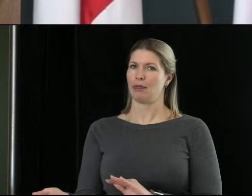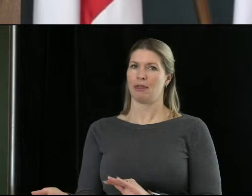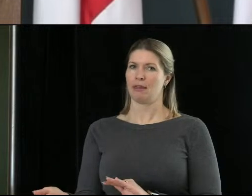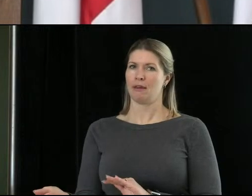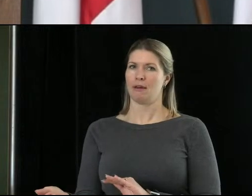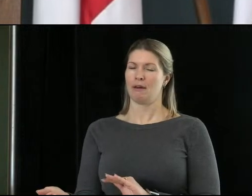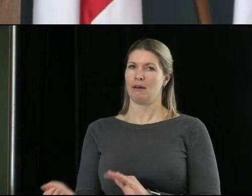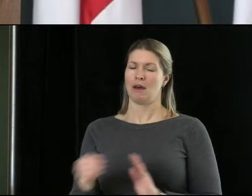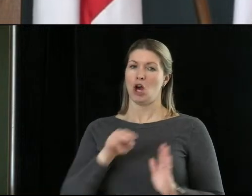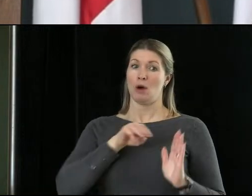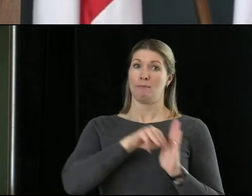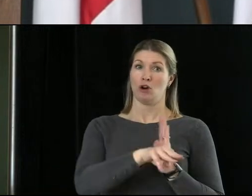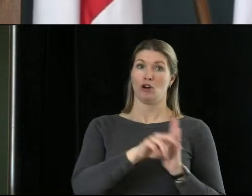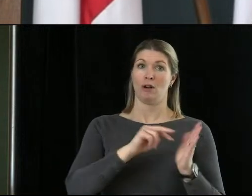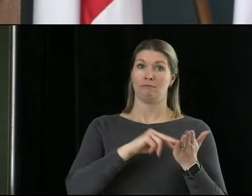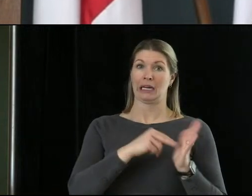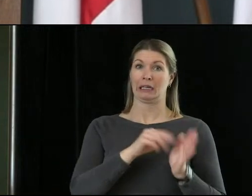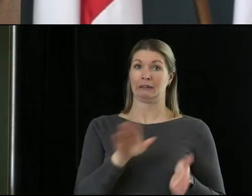Murder is not dying.